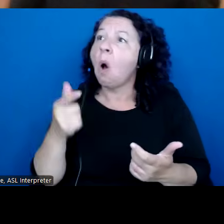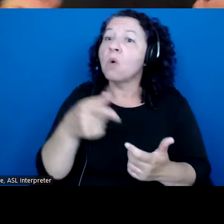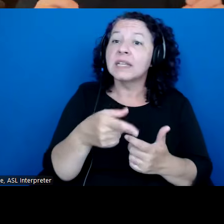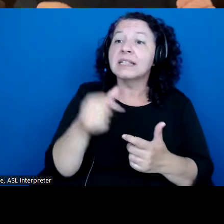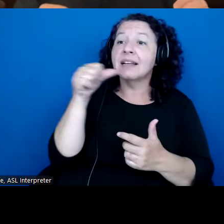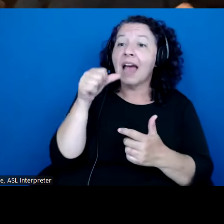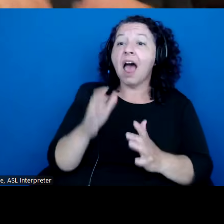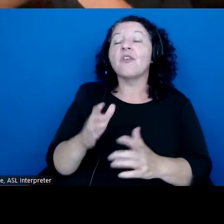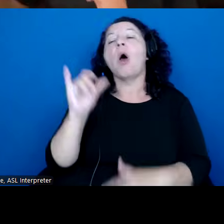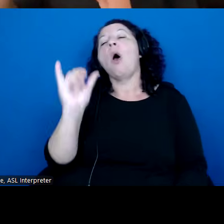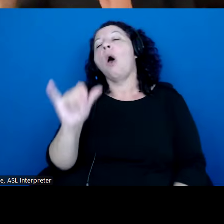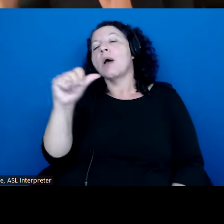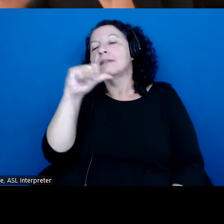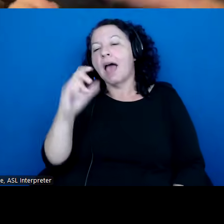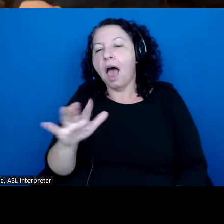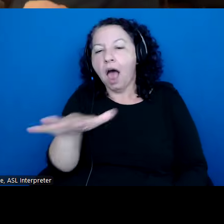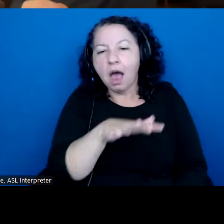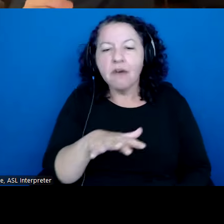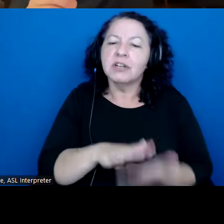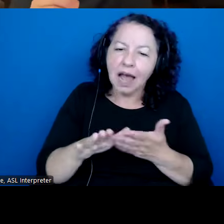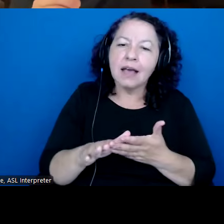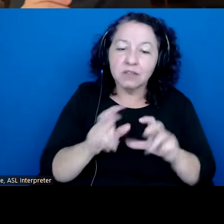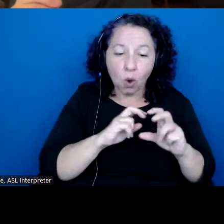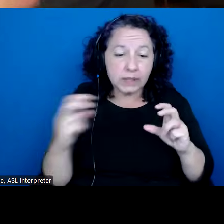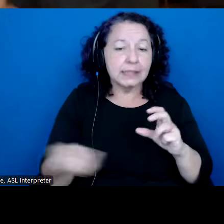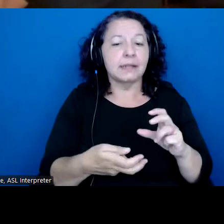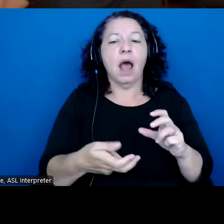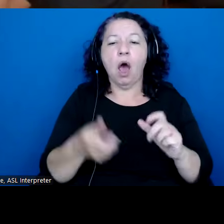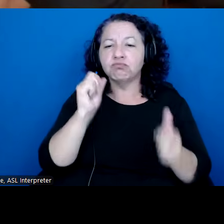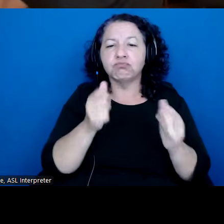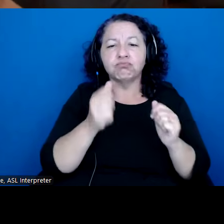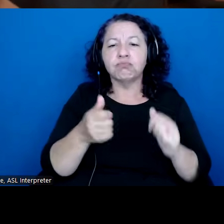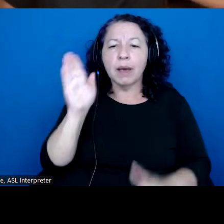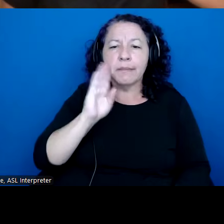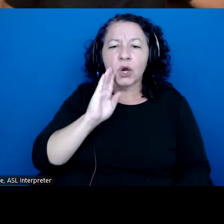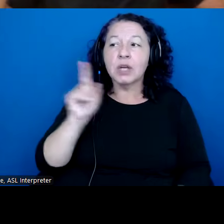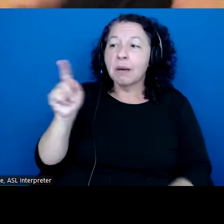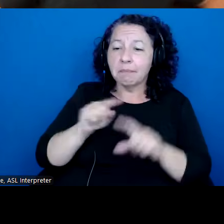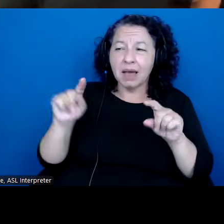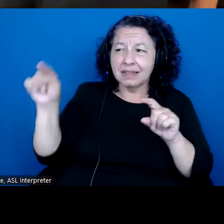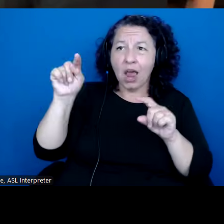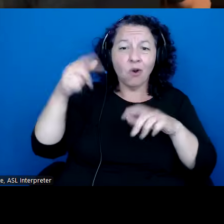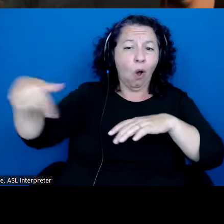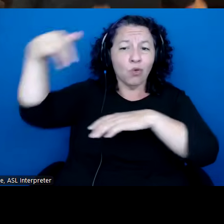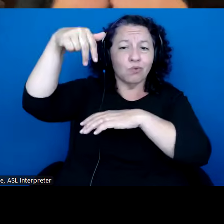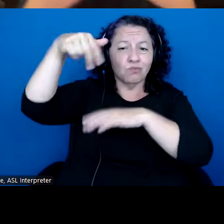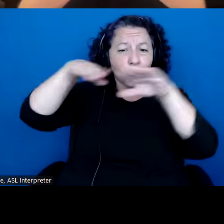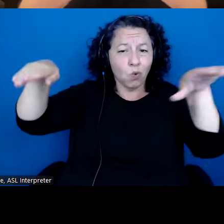Nice. So we sit down and have some beers. But while they're up on the roof and we hear all this kind of chanting going on.